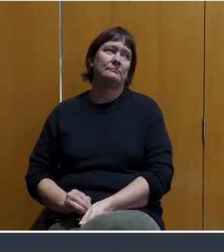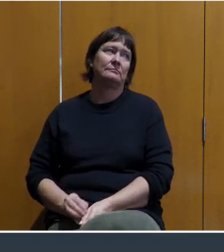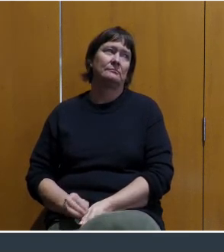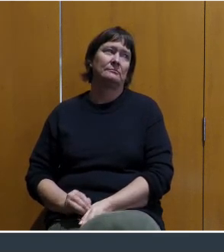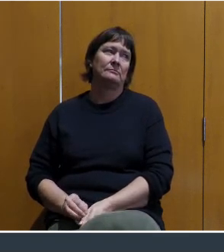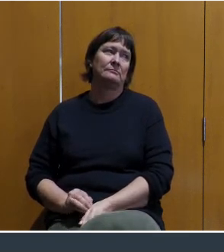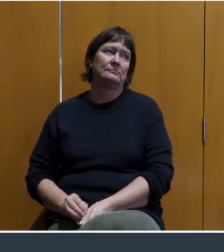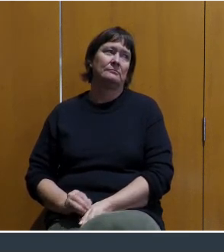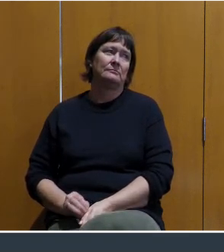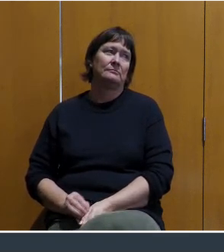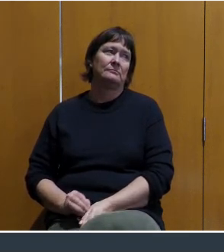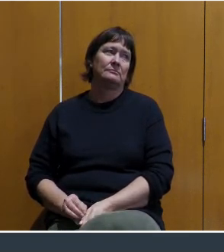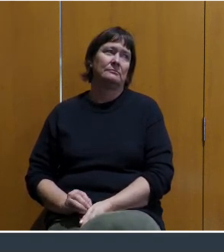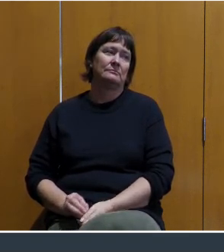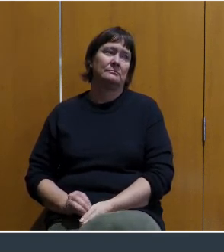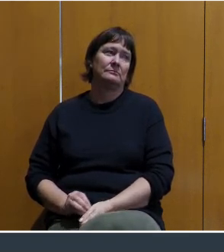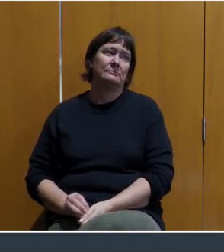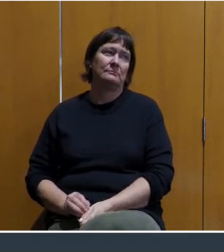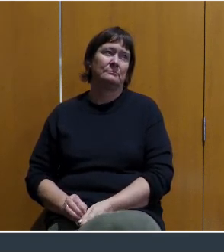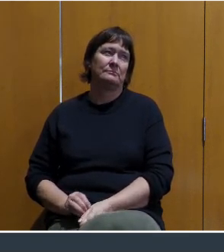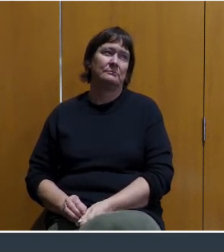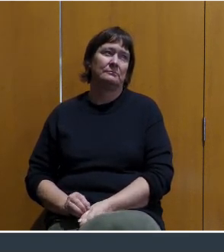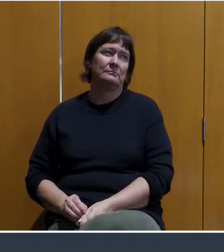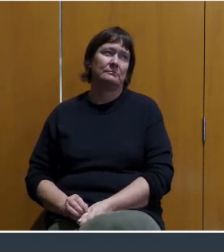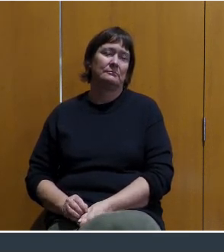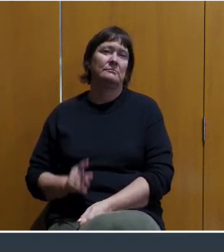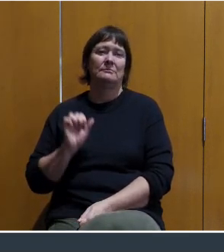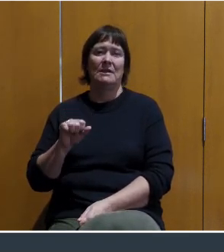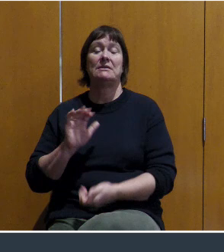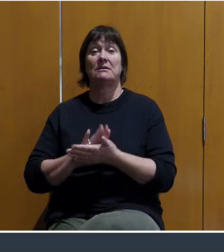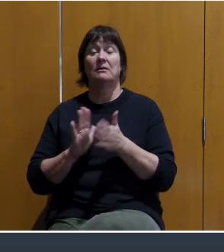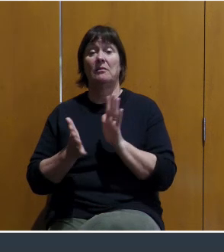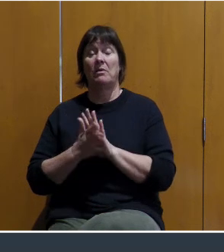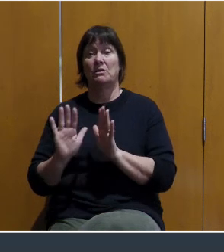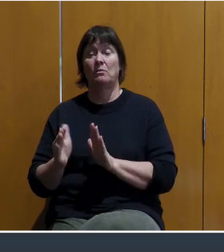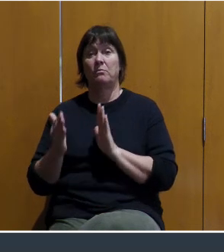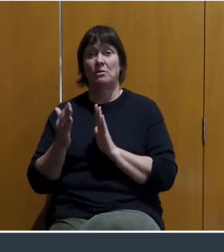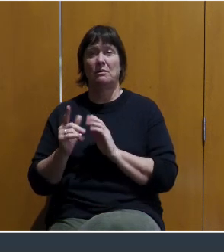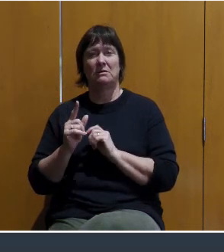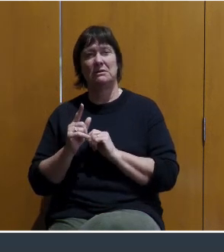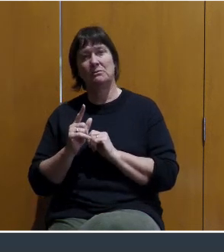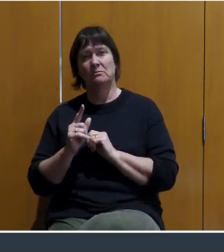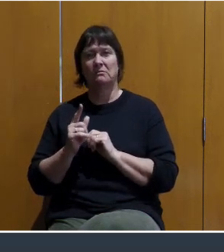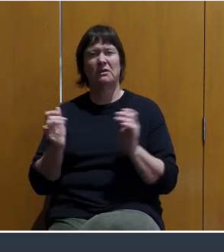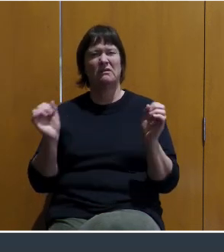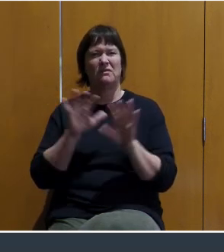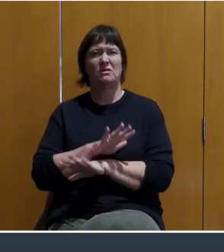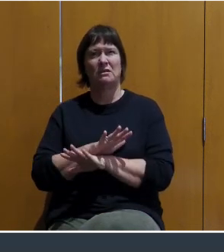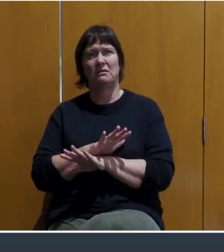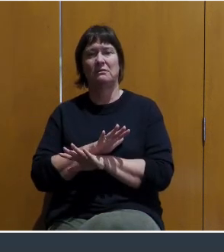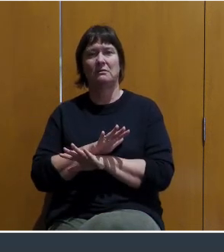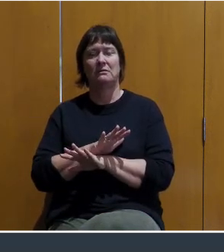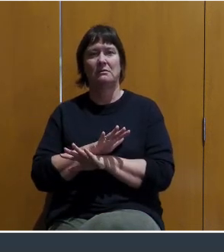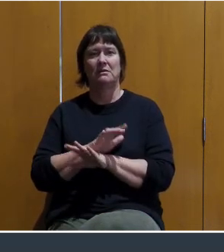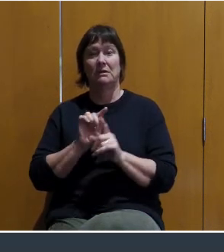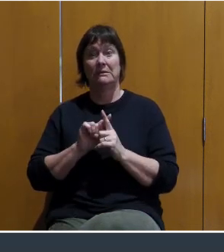Through you, Your Worship, I think that would be a really practical approach. Like, there was quite a bit of confusion and some